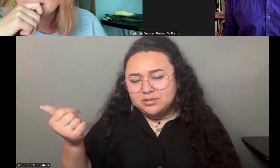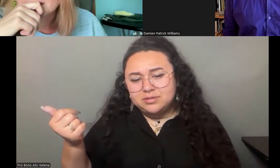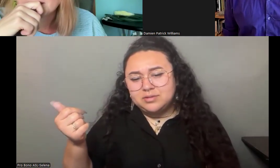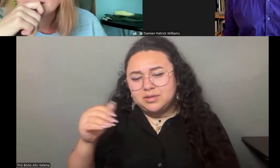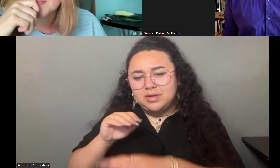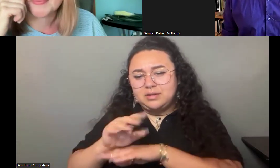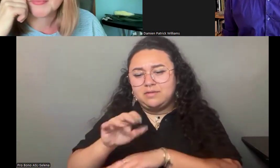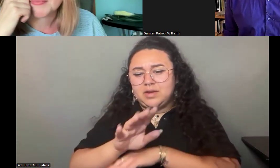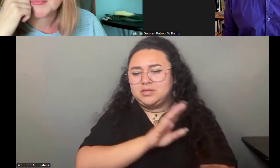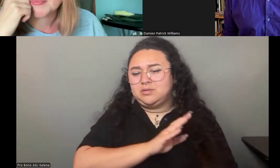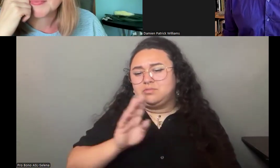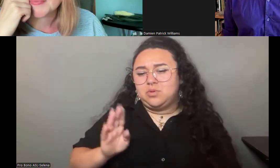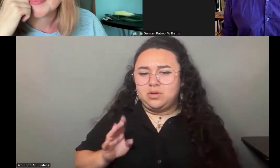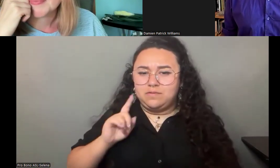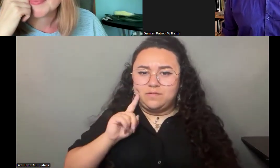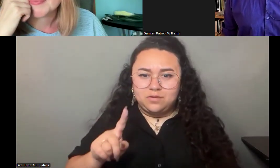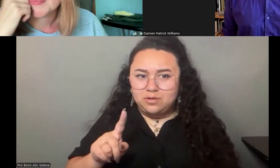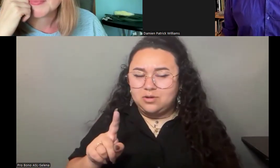board of non-disabled people.